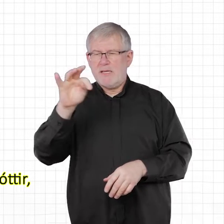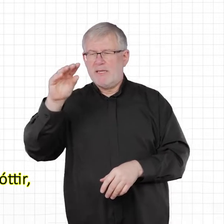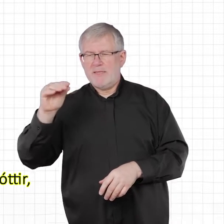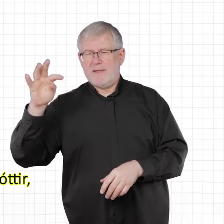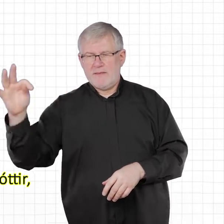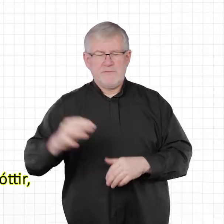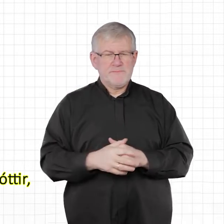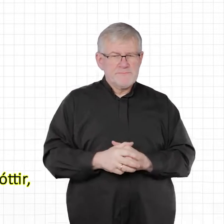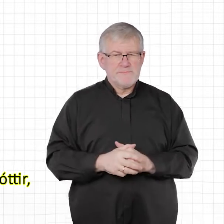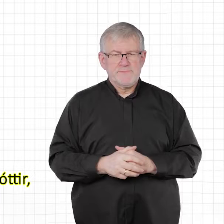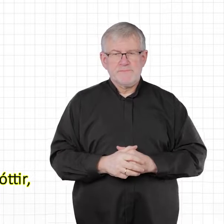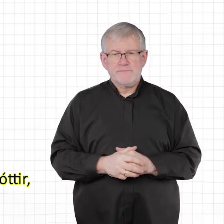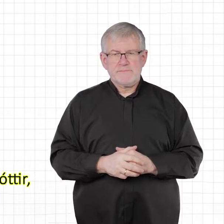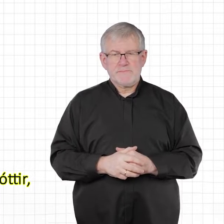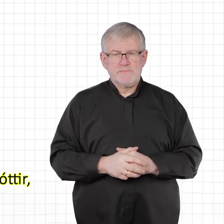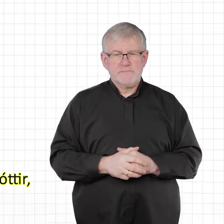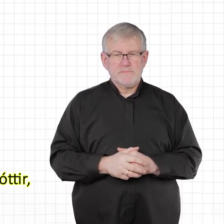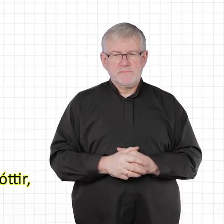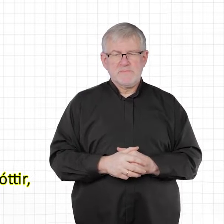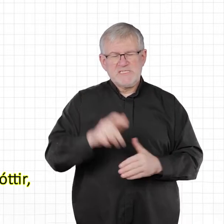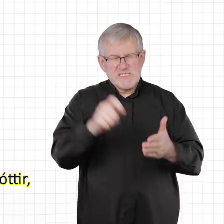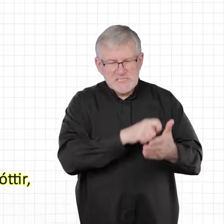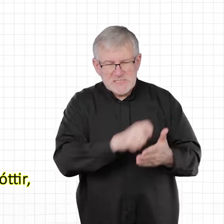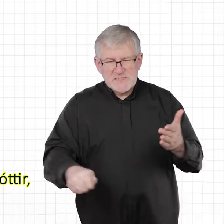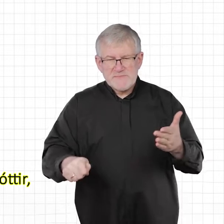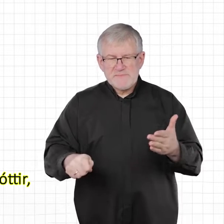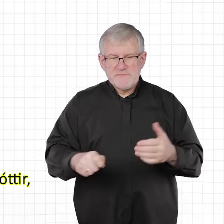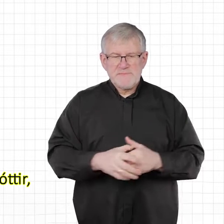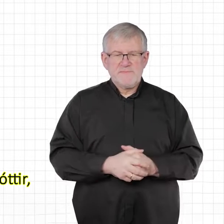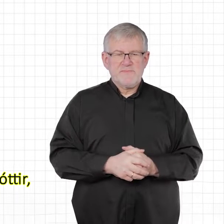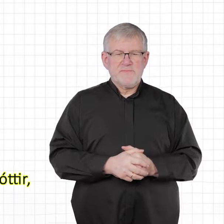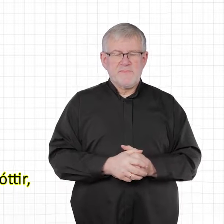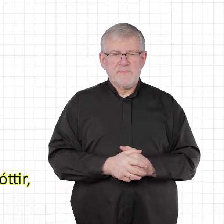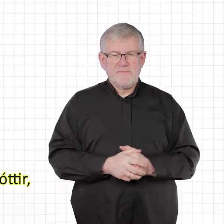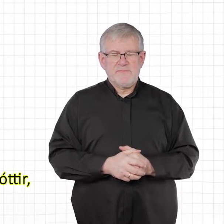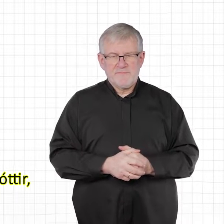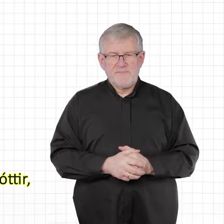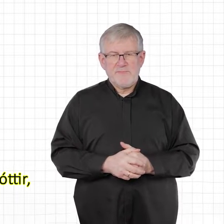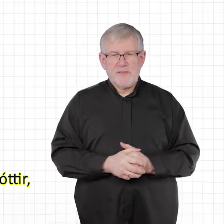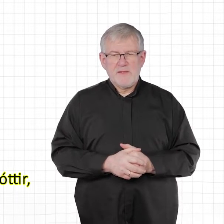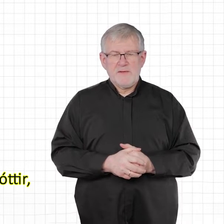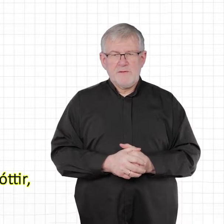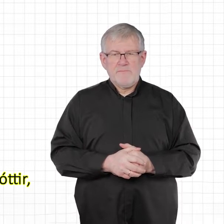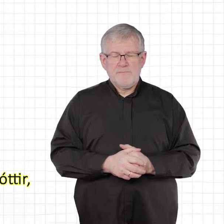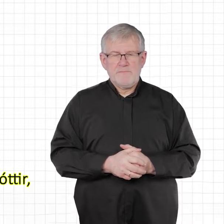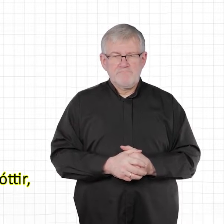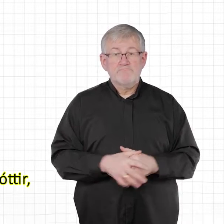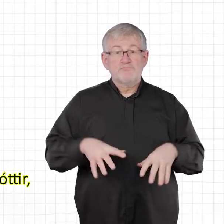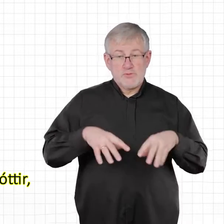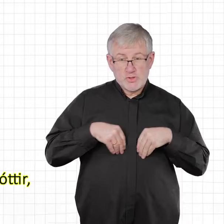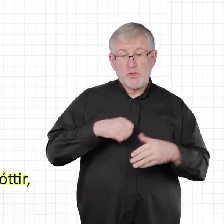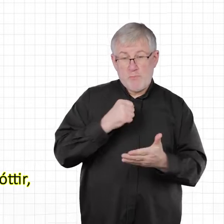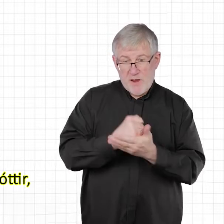Karolinę Pisz, on the 25th of January last week, she was introducing